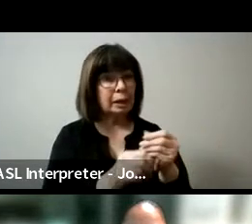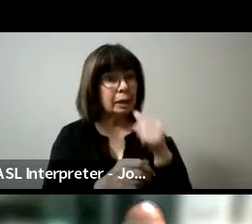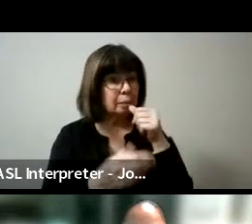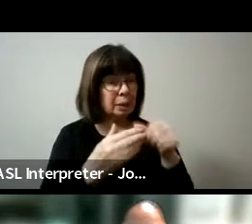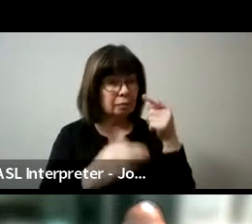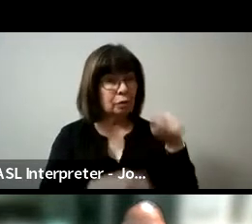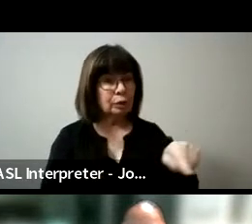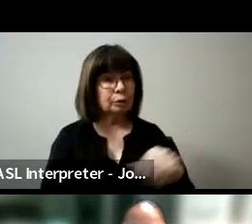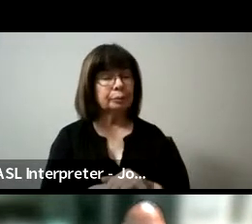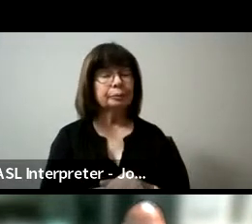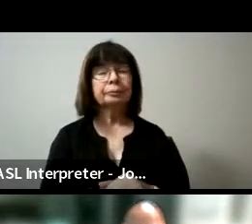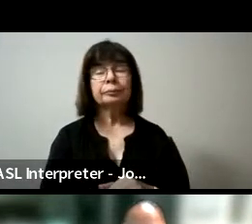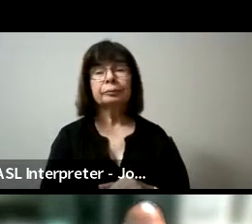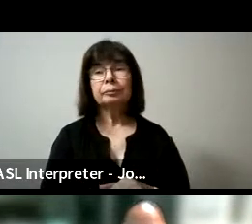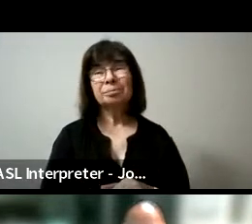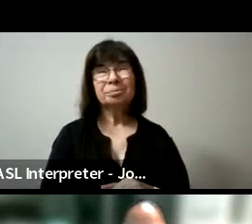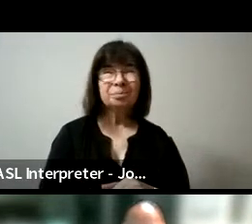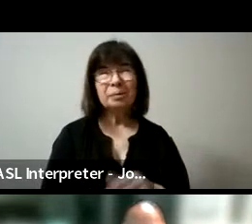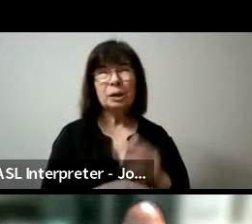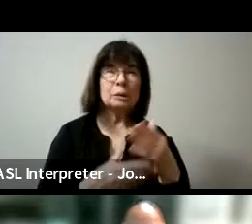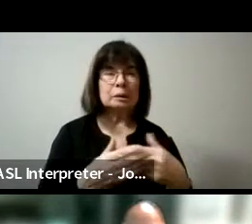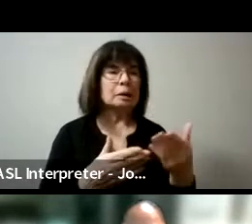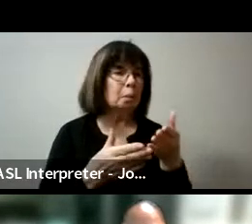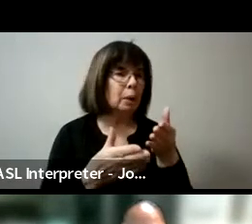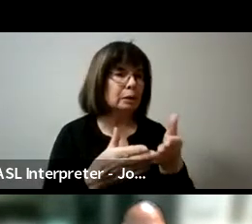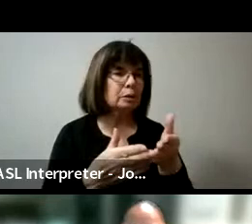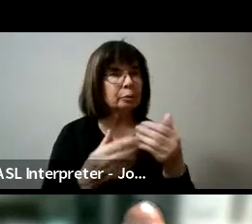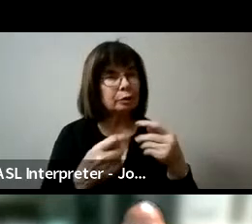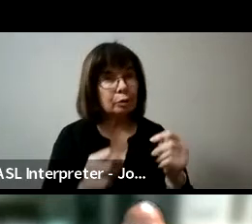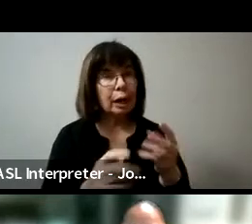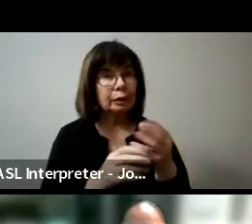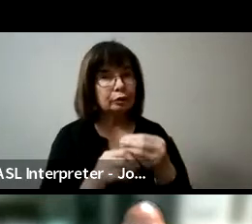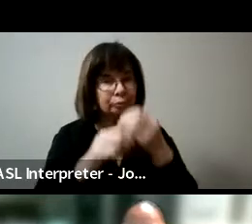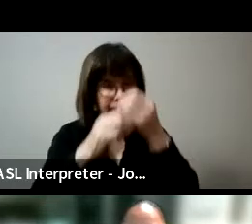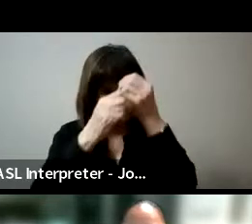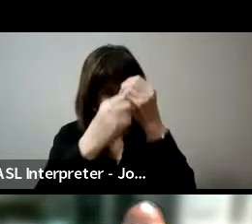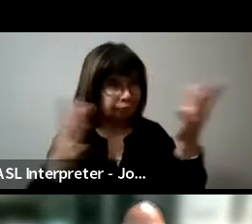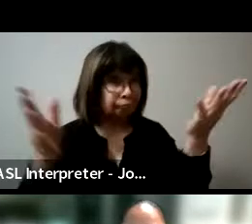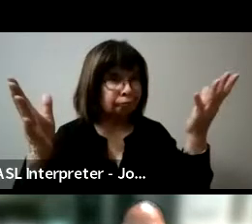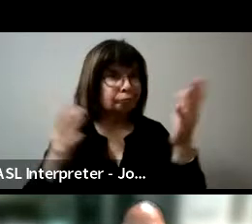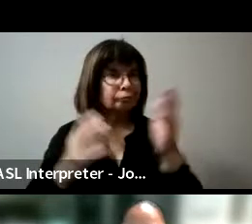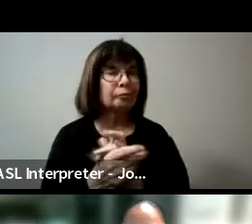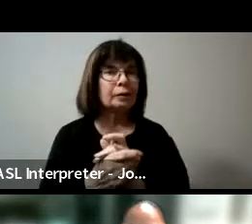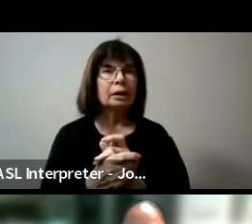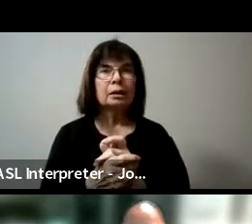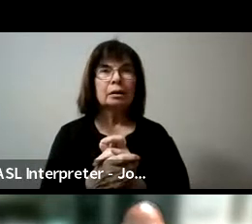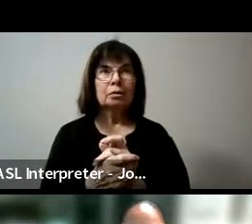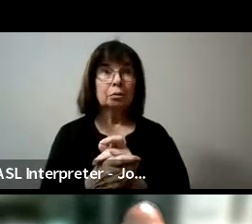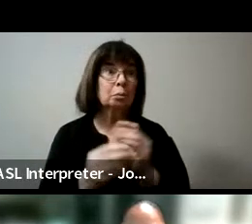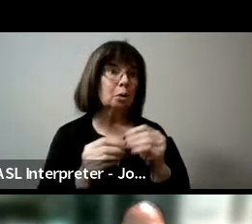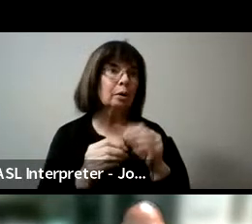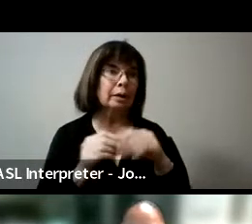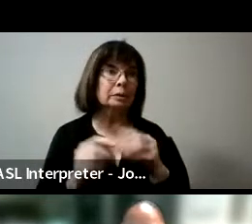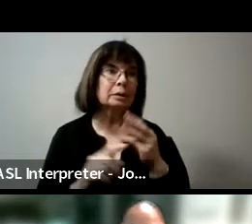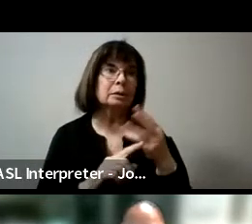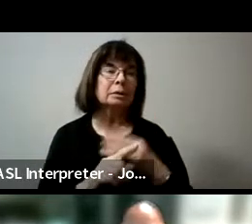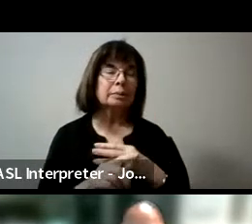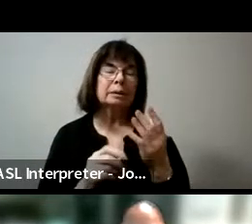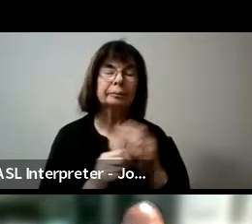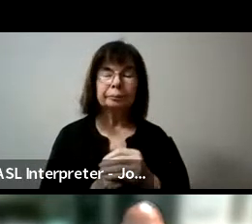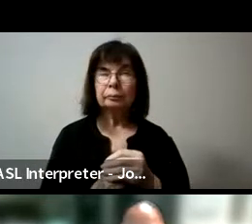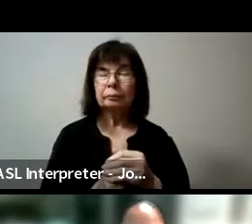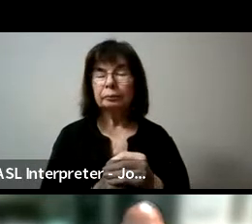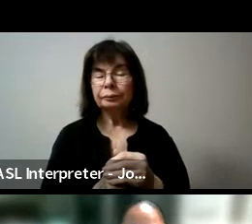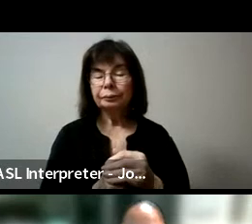So those are just some of the ways that we've been trying to get the word out there for over half a year now, to make sure that most